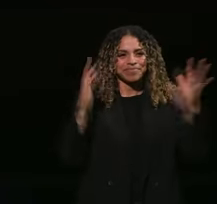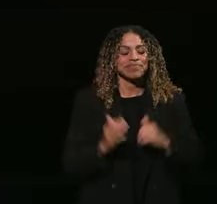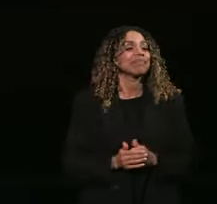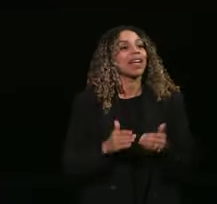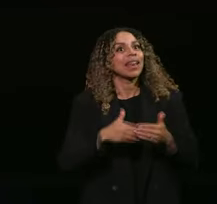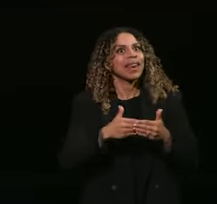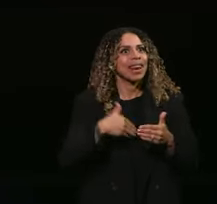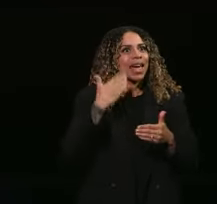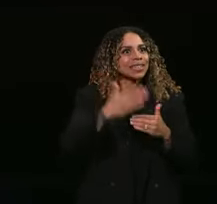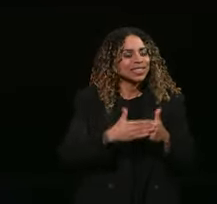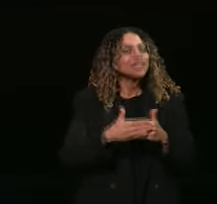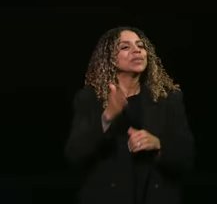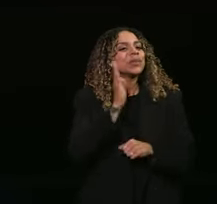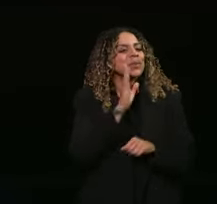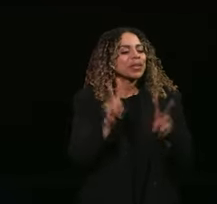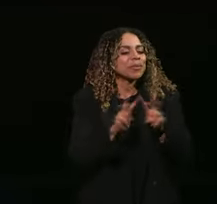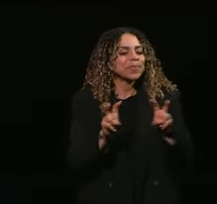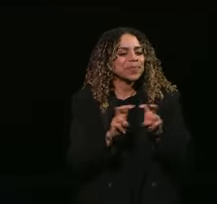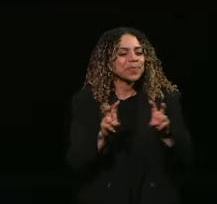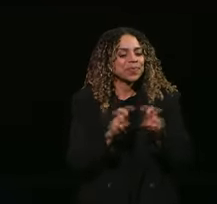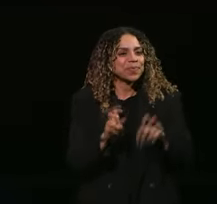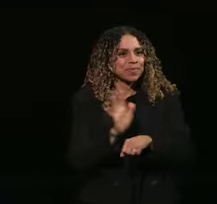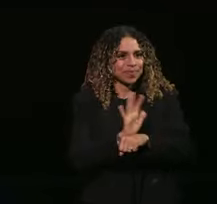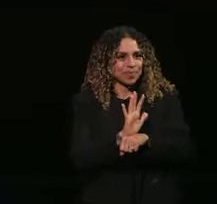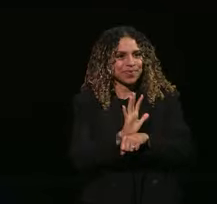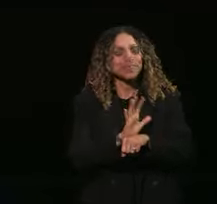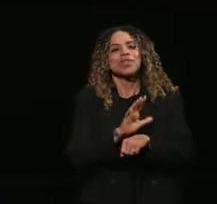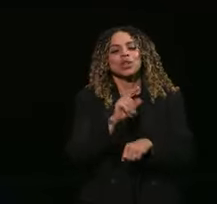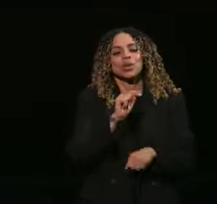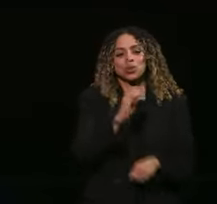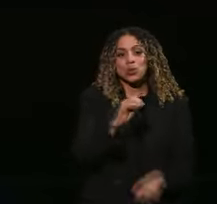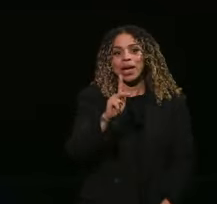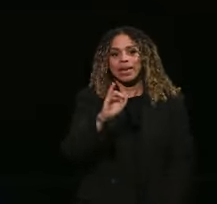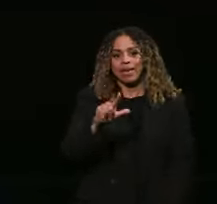Next, we'll take a look at a clip from To Kill a Tiger.